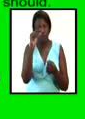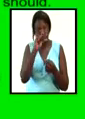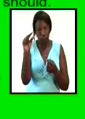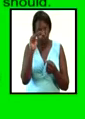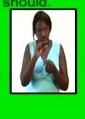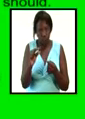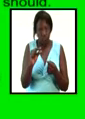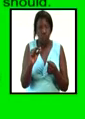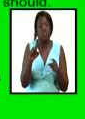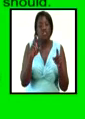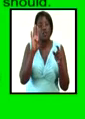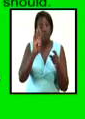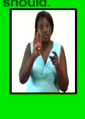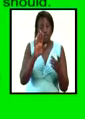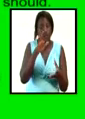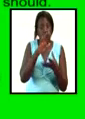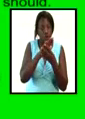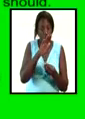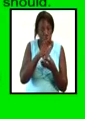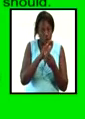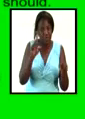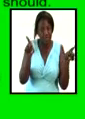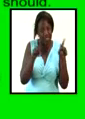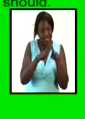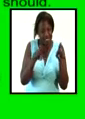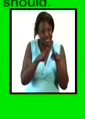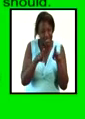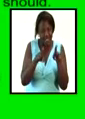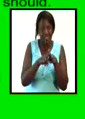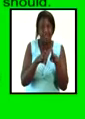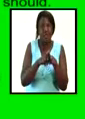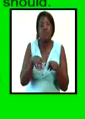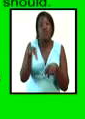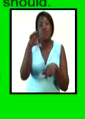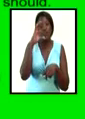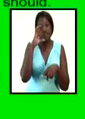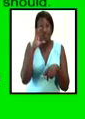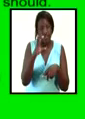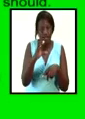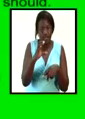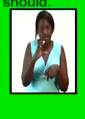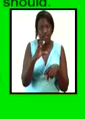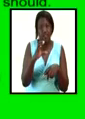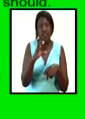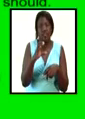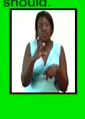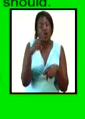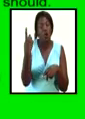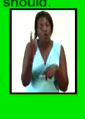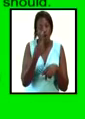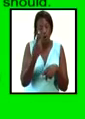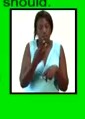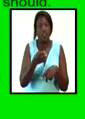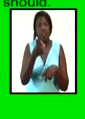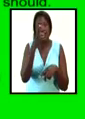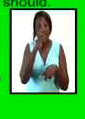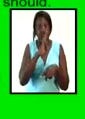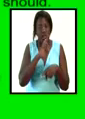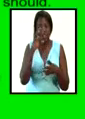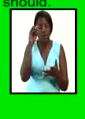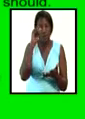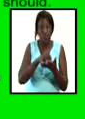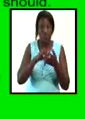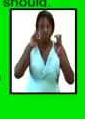paragraph exactly as it appears in the passage, or C. Write the required answer in inverted commas exactly as it appears